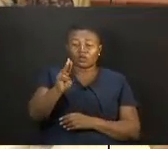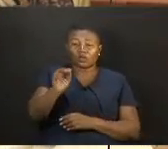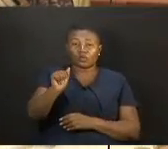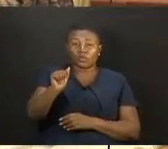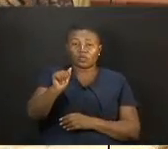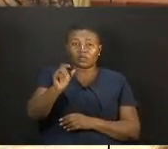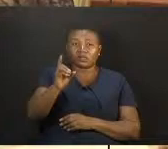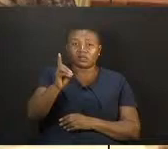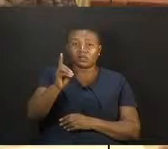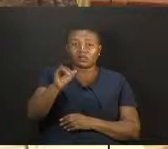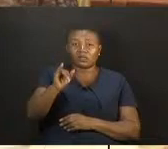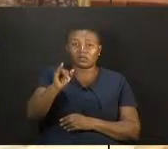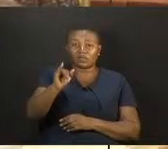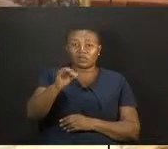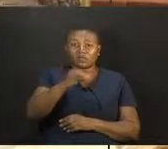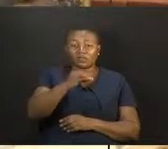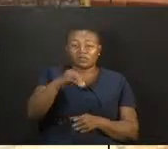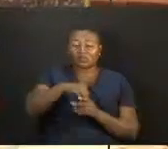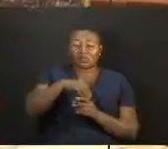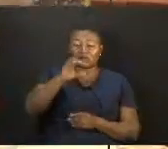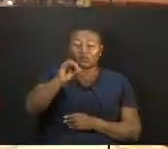North constituency.